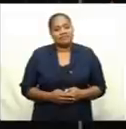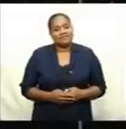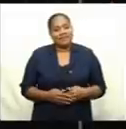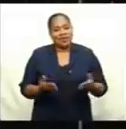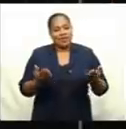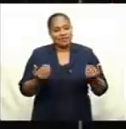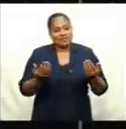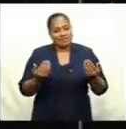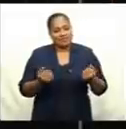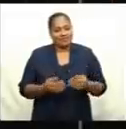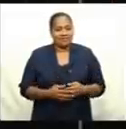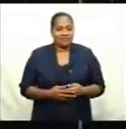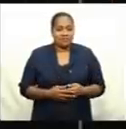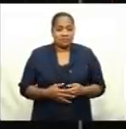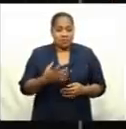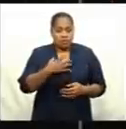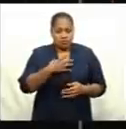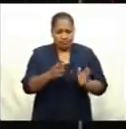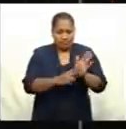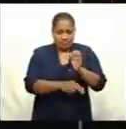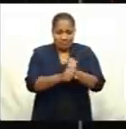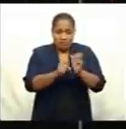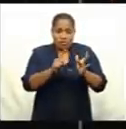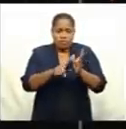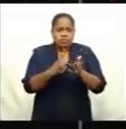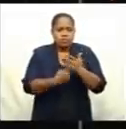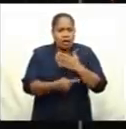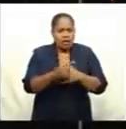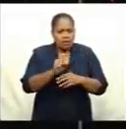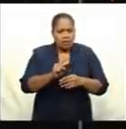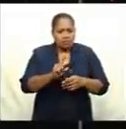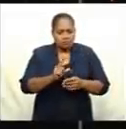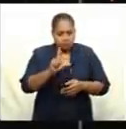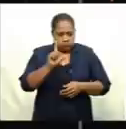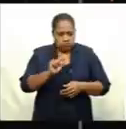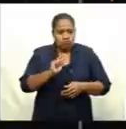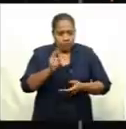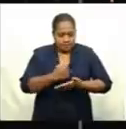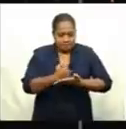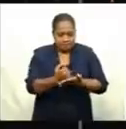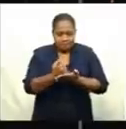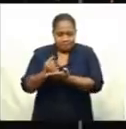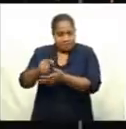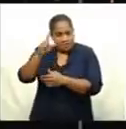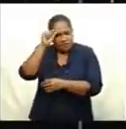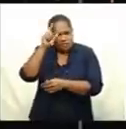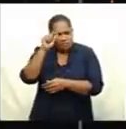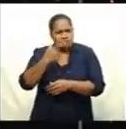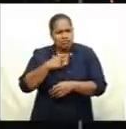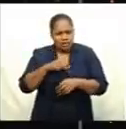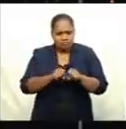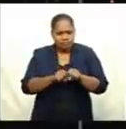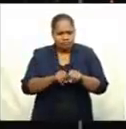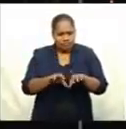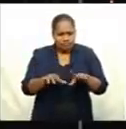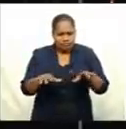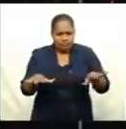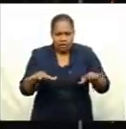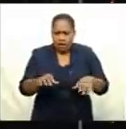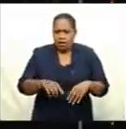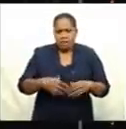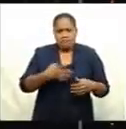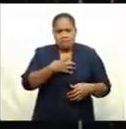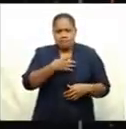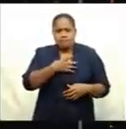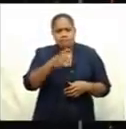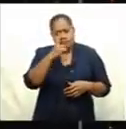Welcome back. More non-government organizations are stepping forward to assist Fijians as the pandemic has left thousands without jobs. One